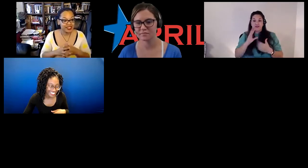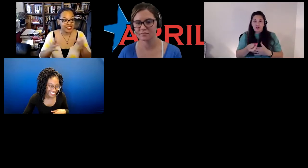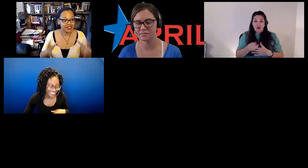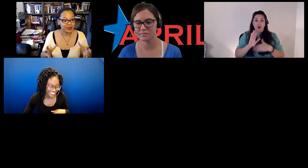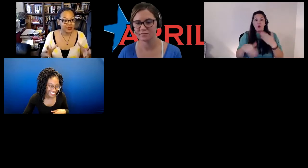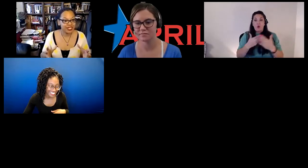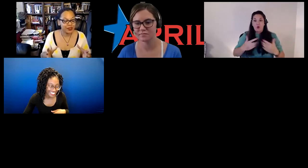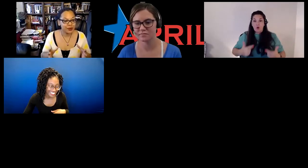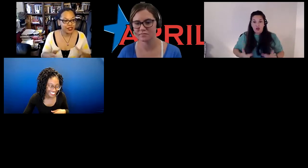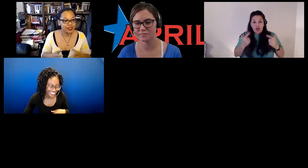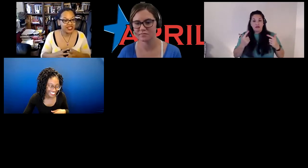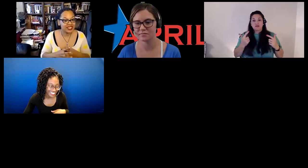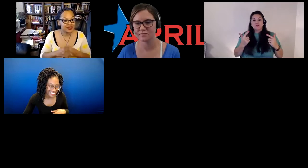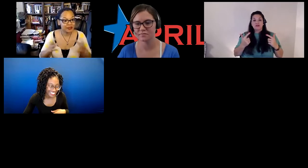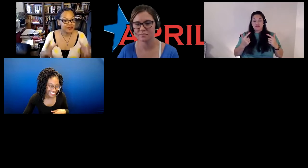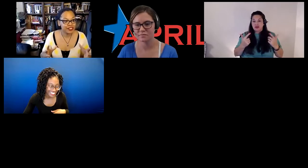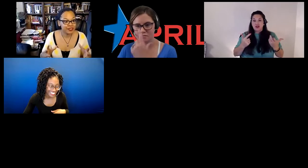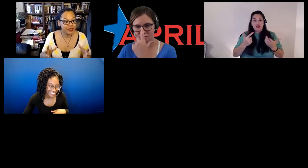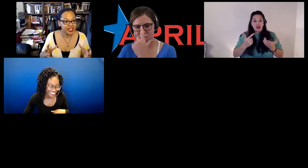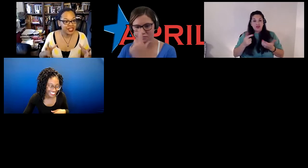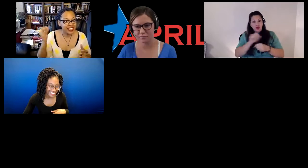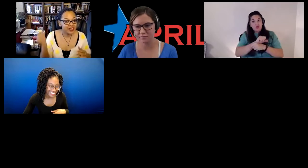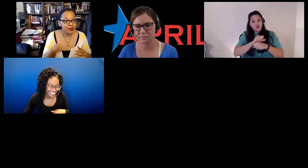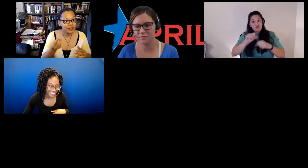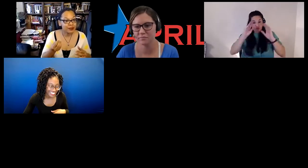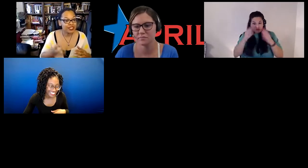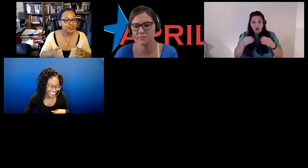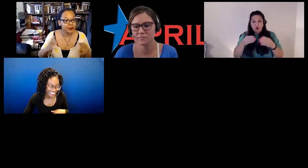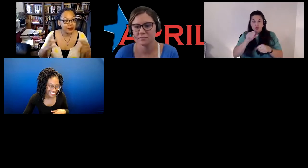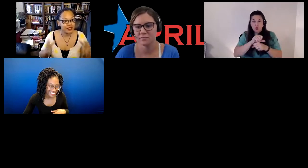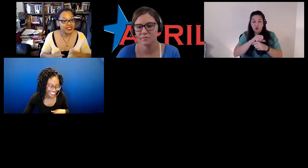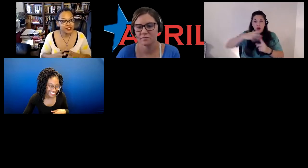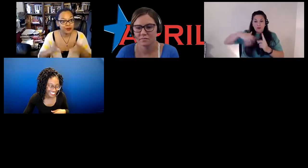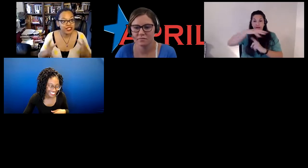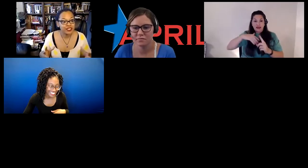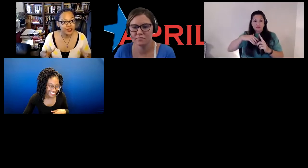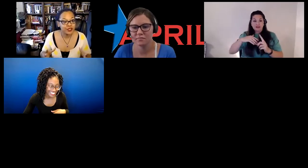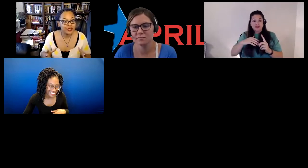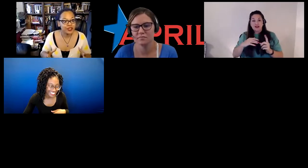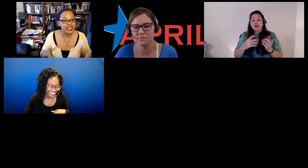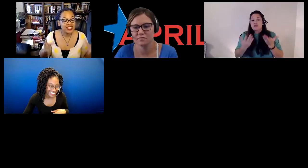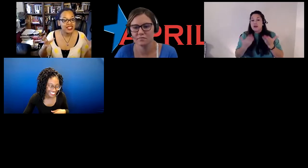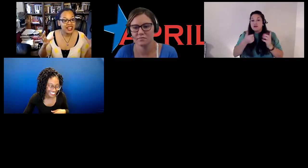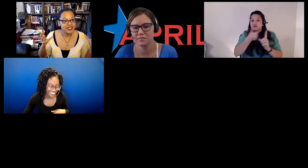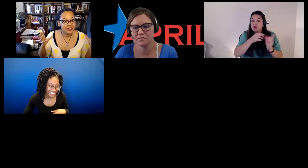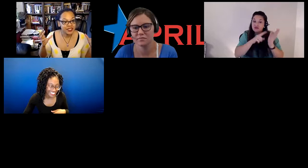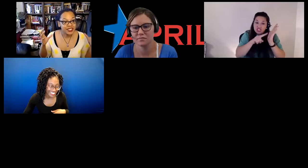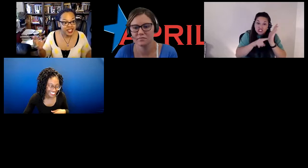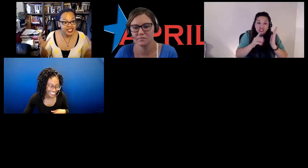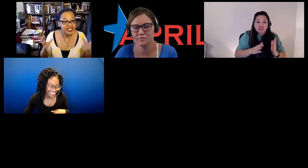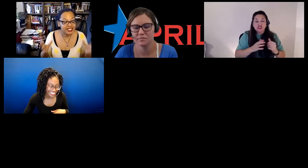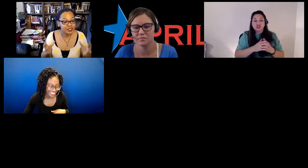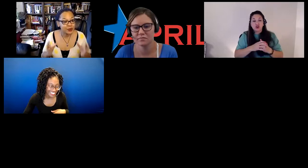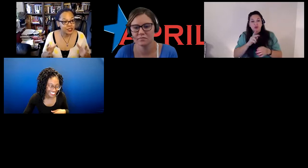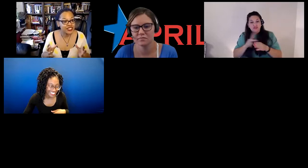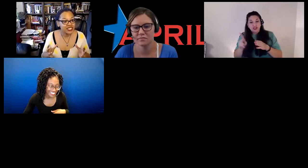as a consultant or whether it's as a professional in the workplace or whether it's as a researcher that studies